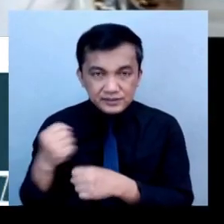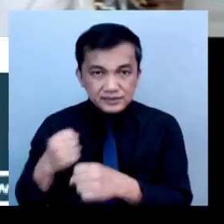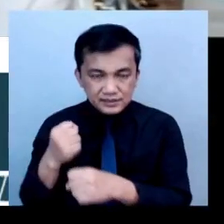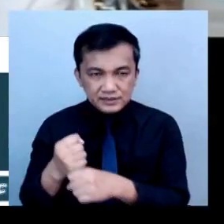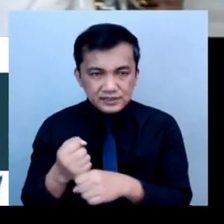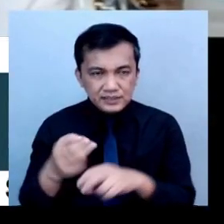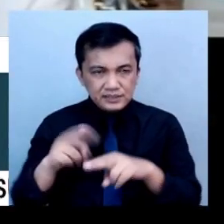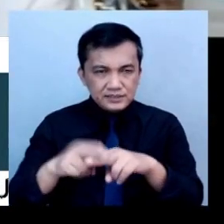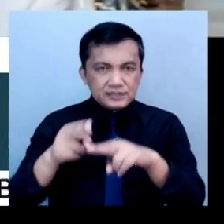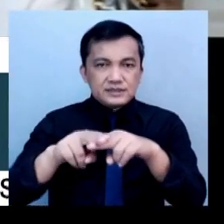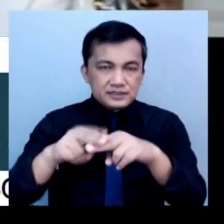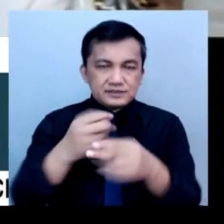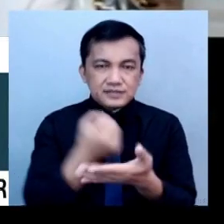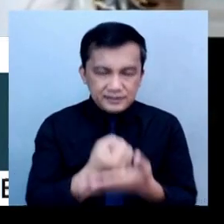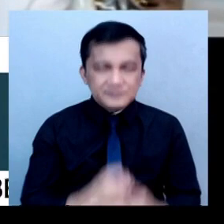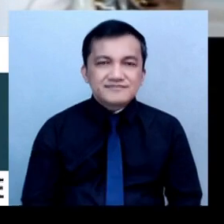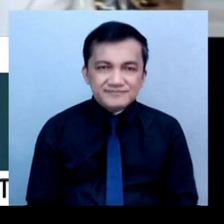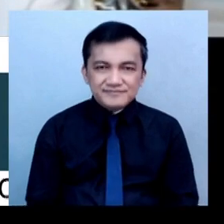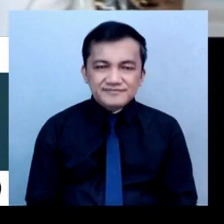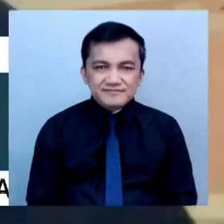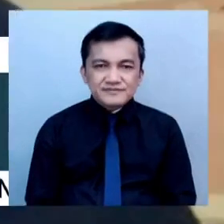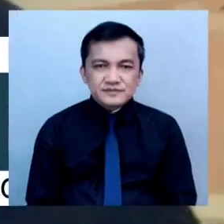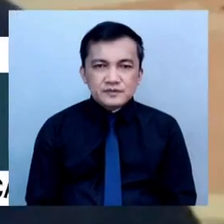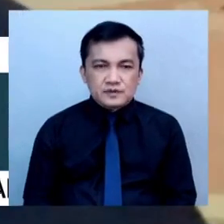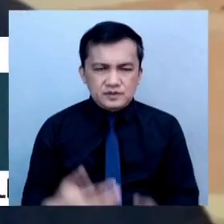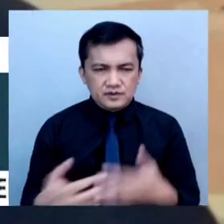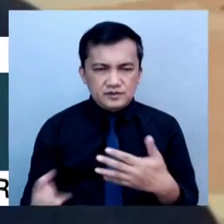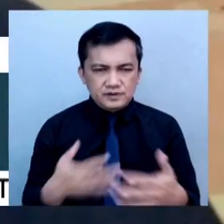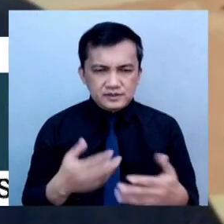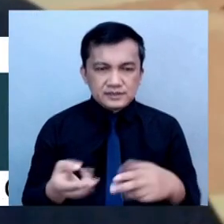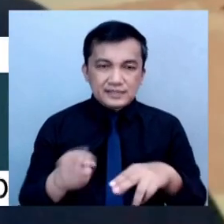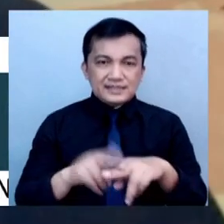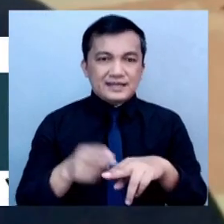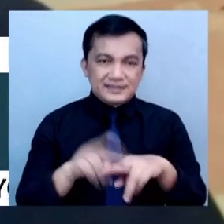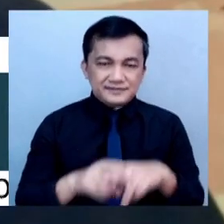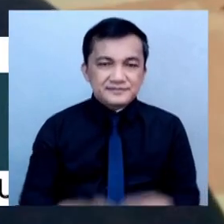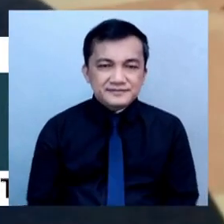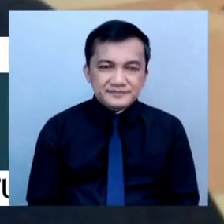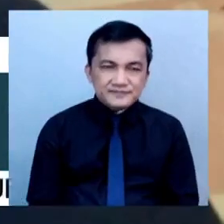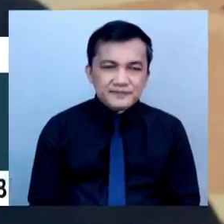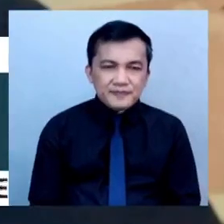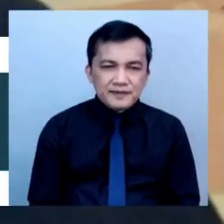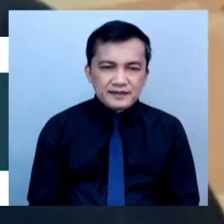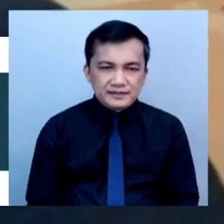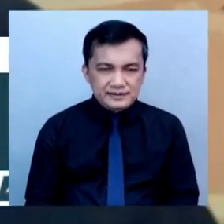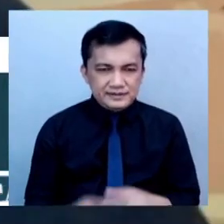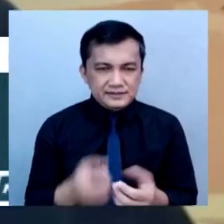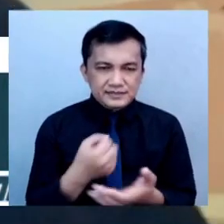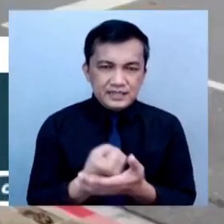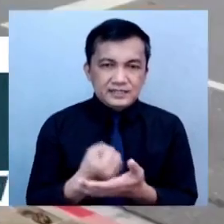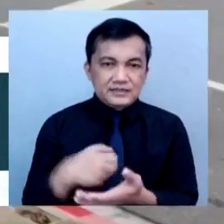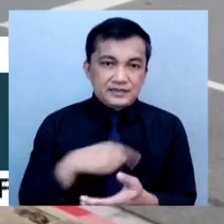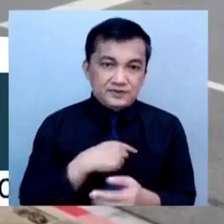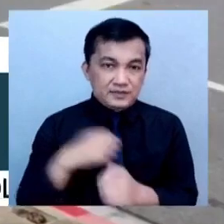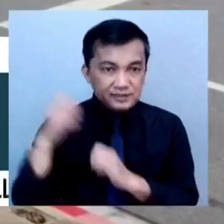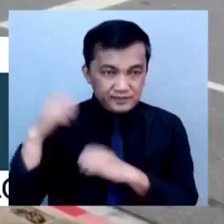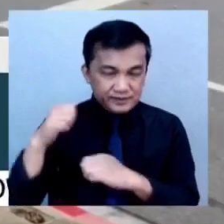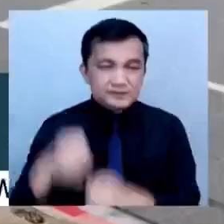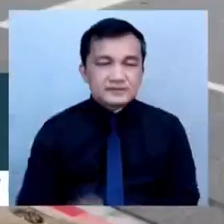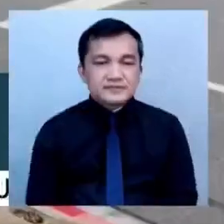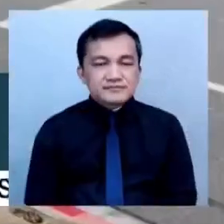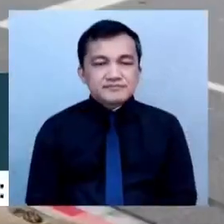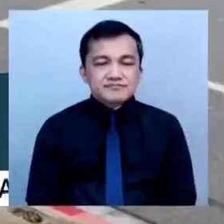dito. Kahit pa paano, nadadagdagan yung salary na in-expect namin.